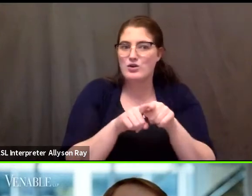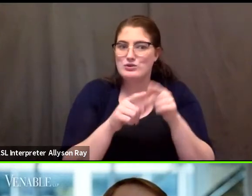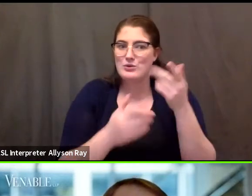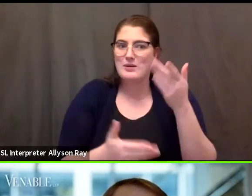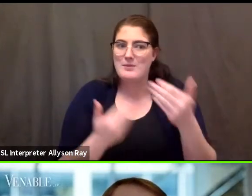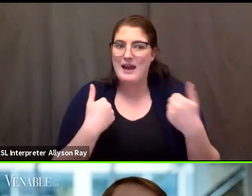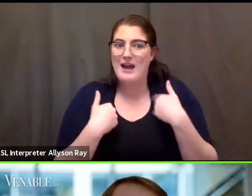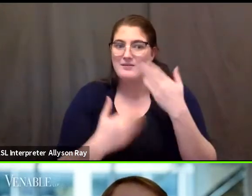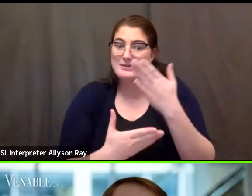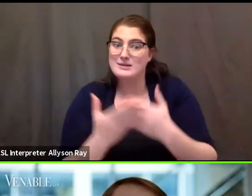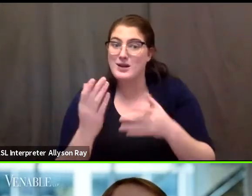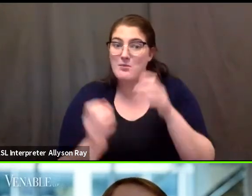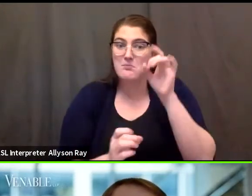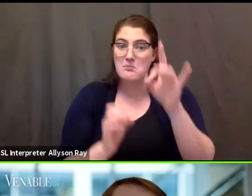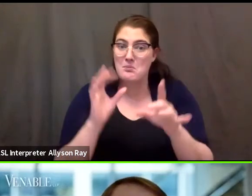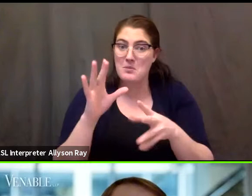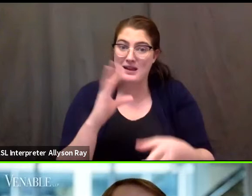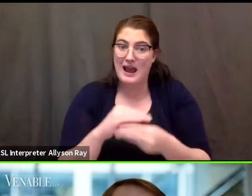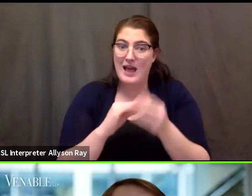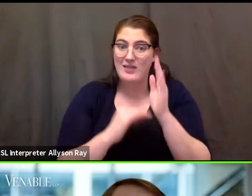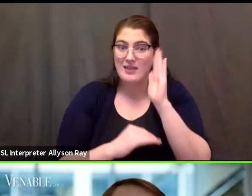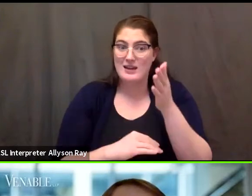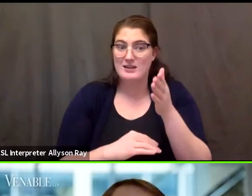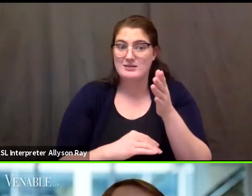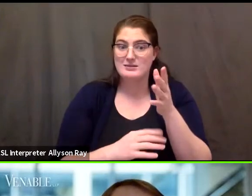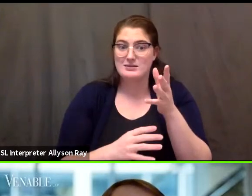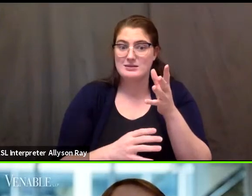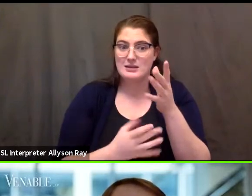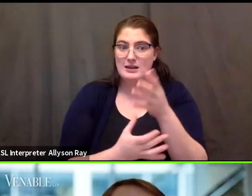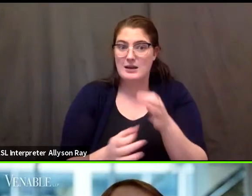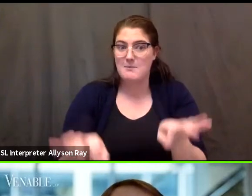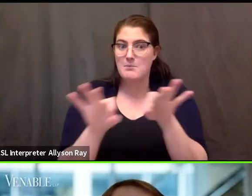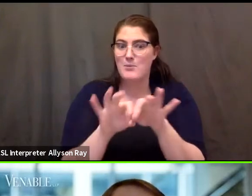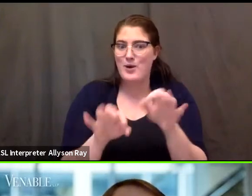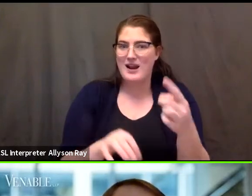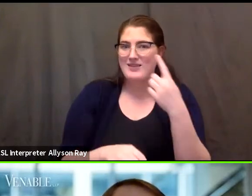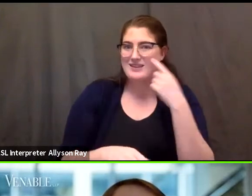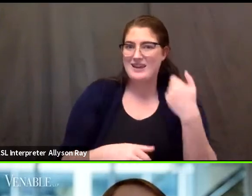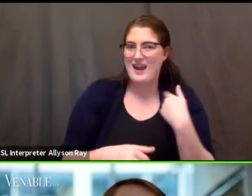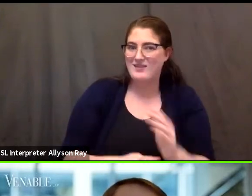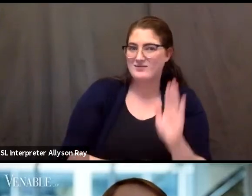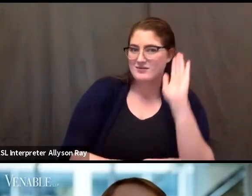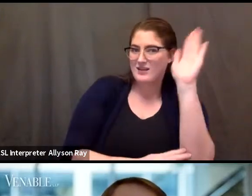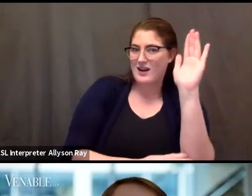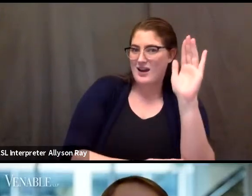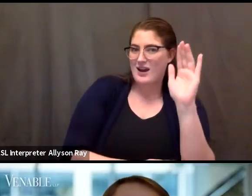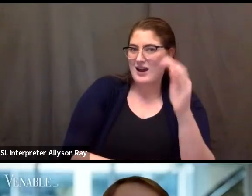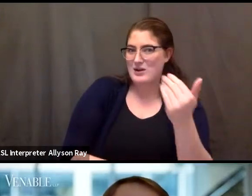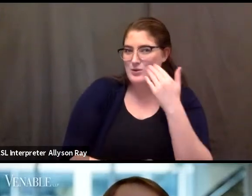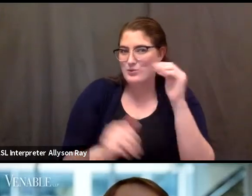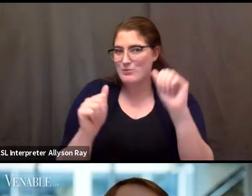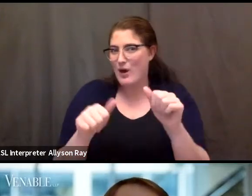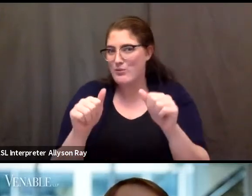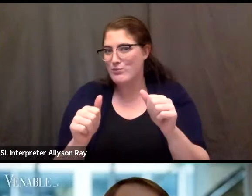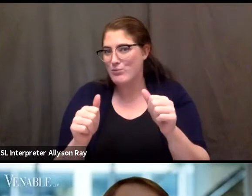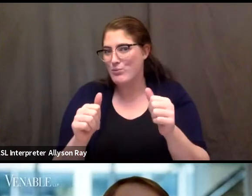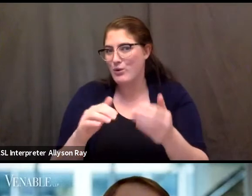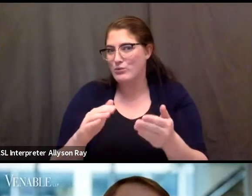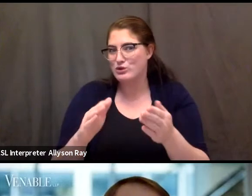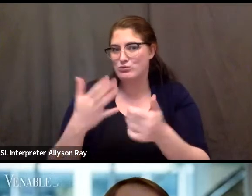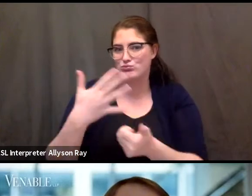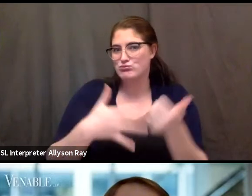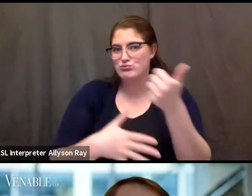some points to add that are important, and I think that he has his hand raised as well. I don't know if it's possible to promote him. I see him